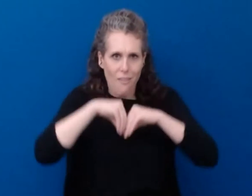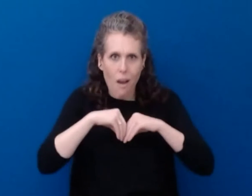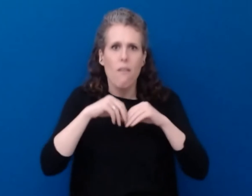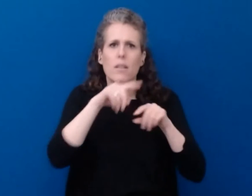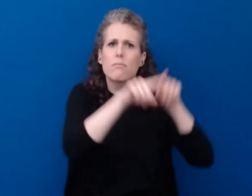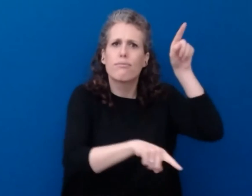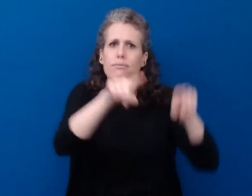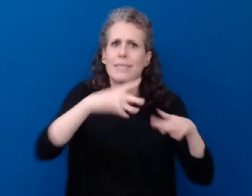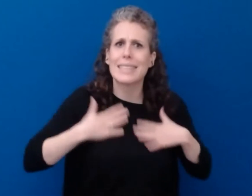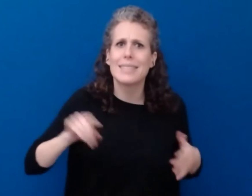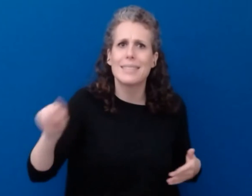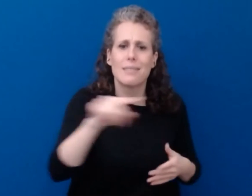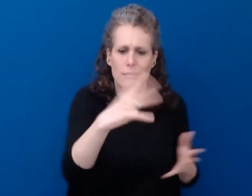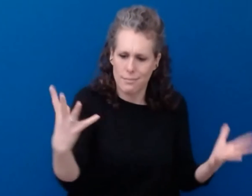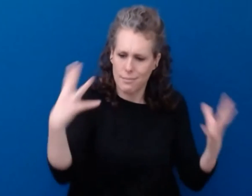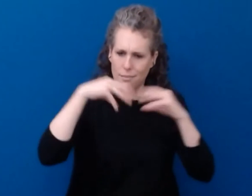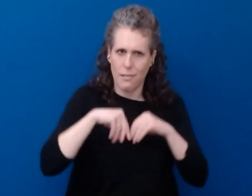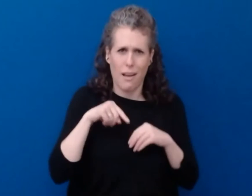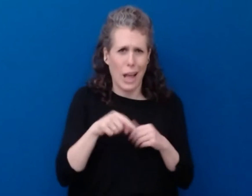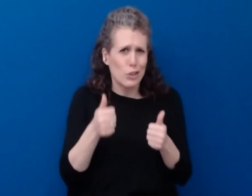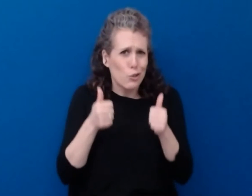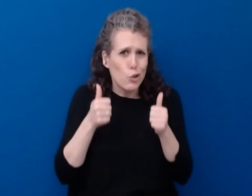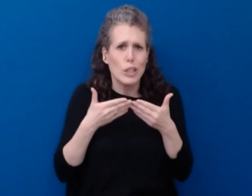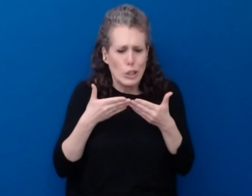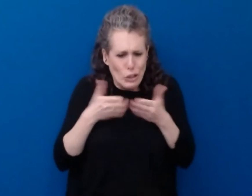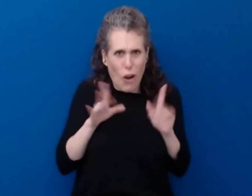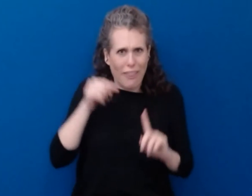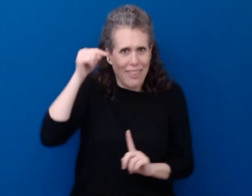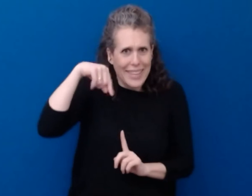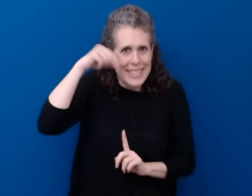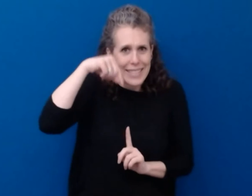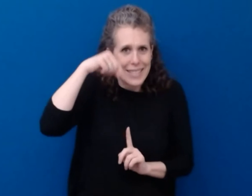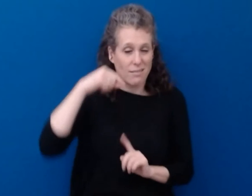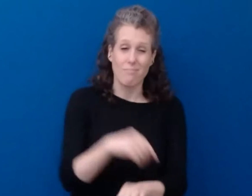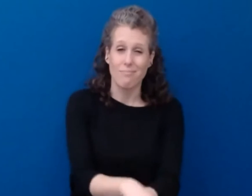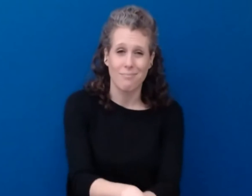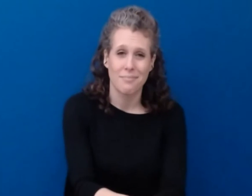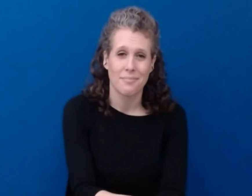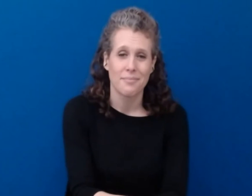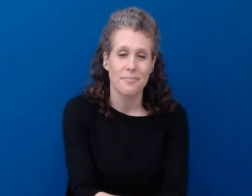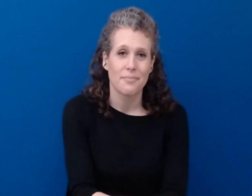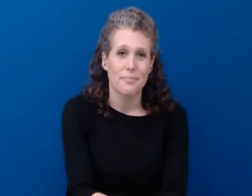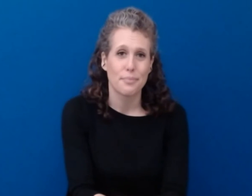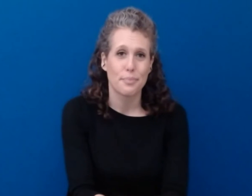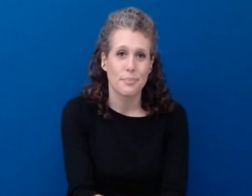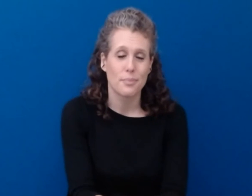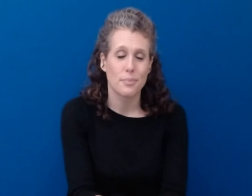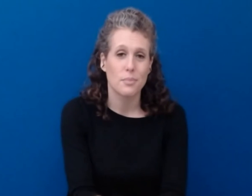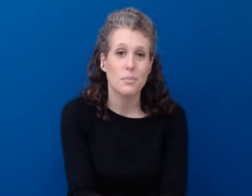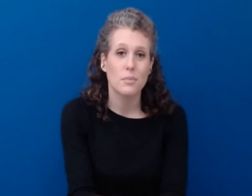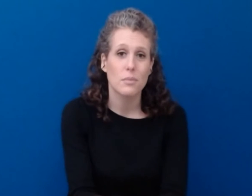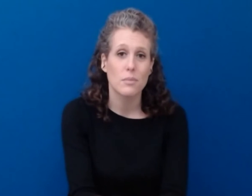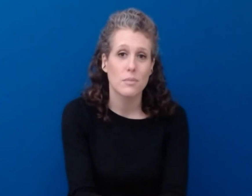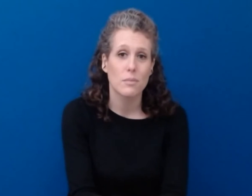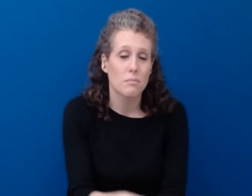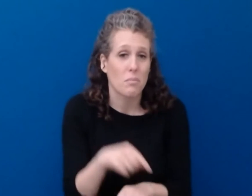with the unique needs of people. So I think that's also a